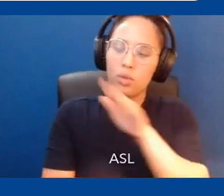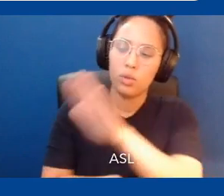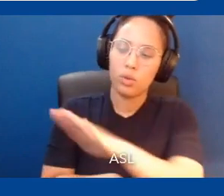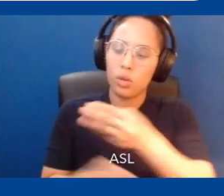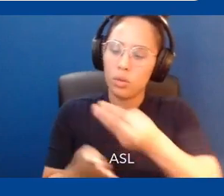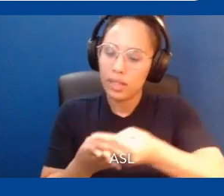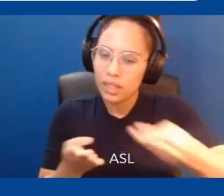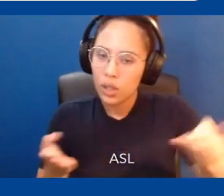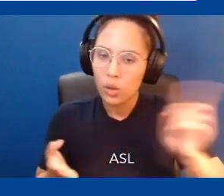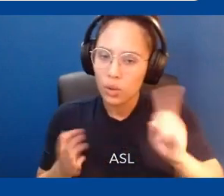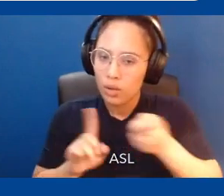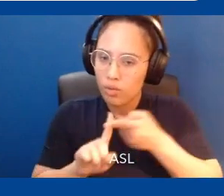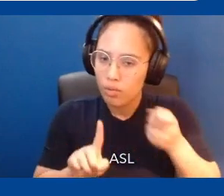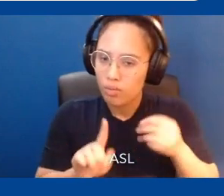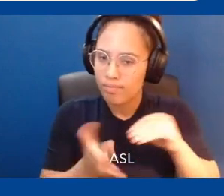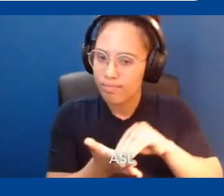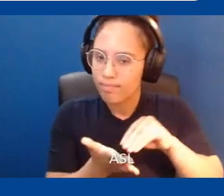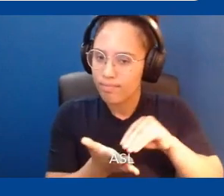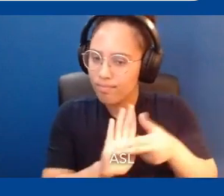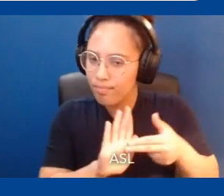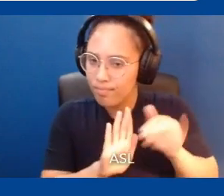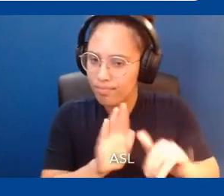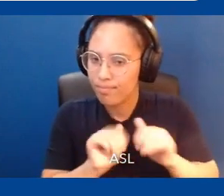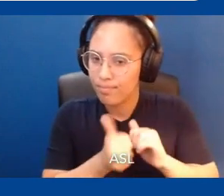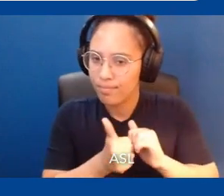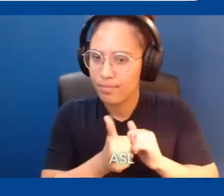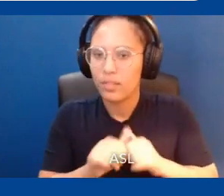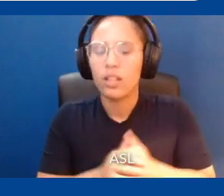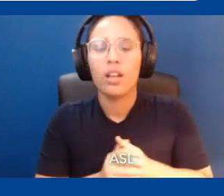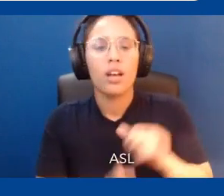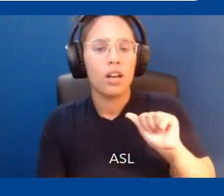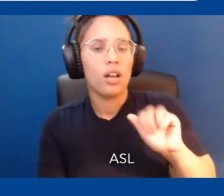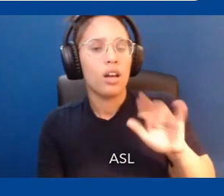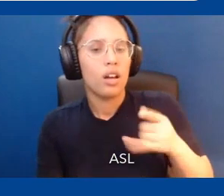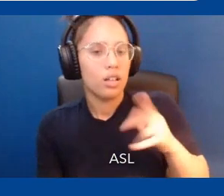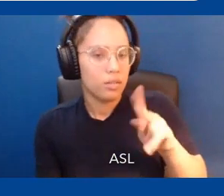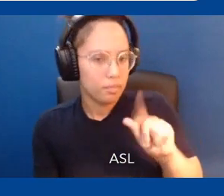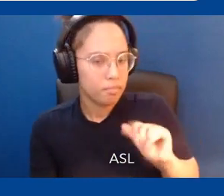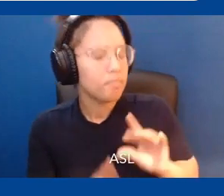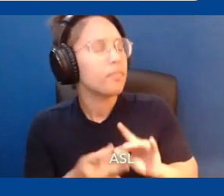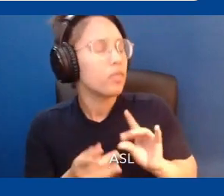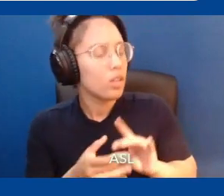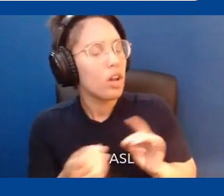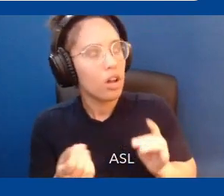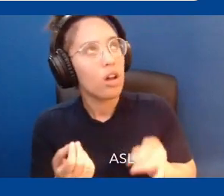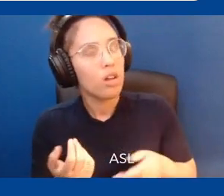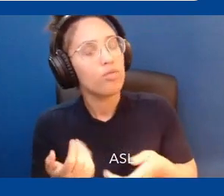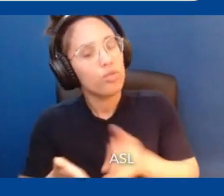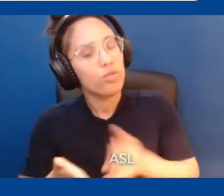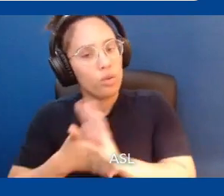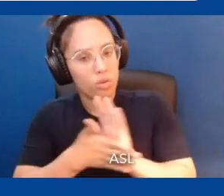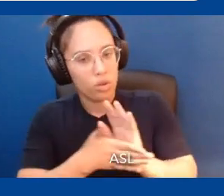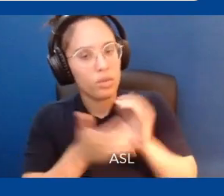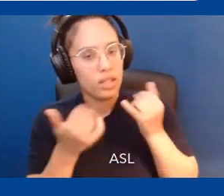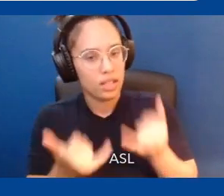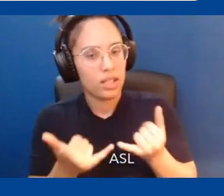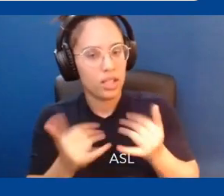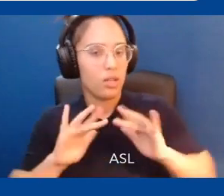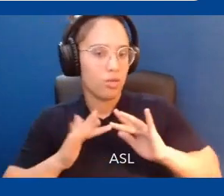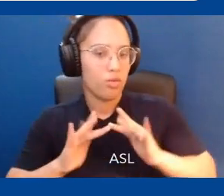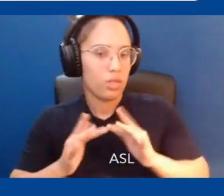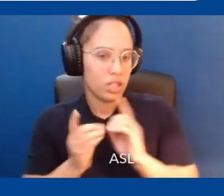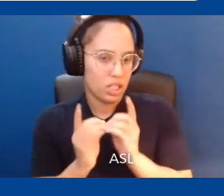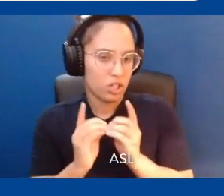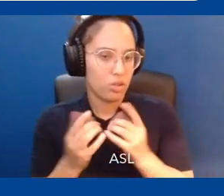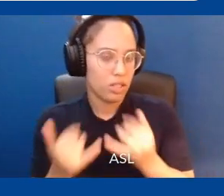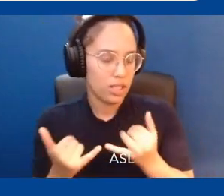Yeah, now they are digitalized. In the case of Playback, now they belong to, or